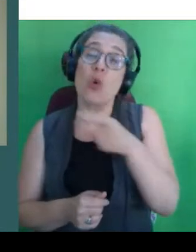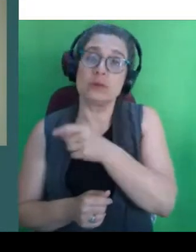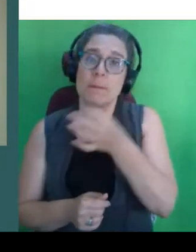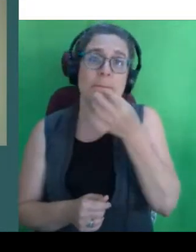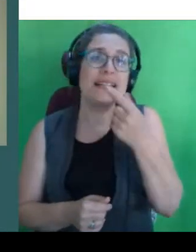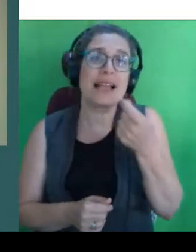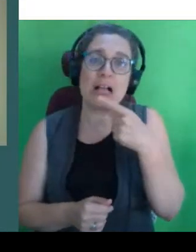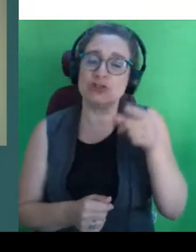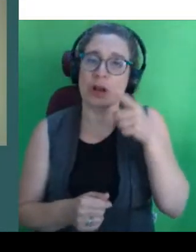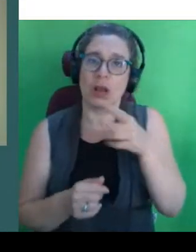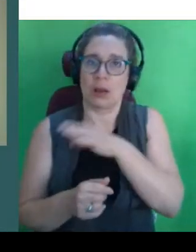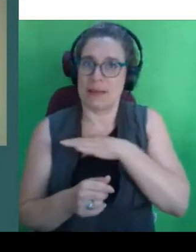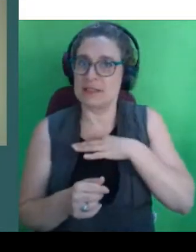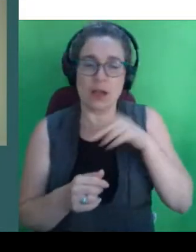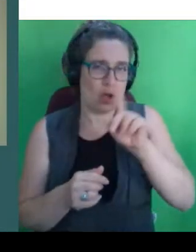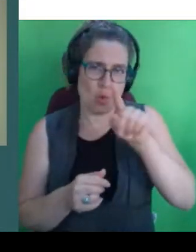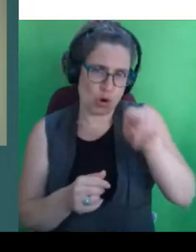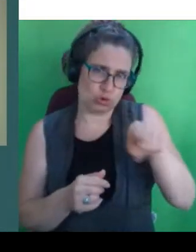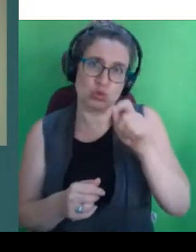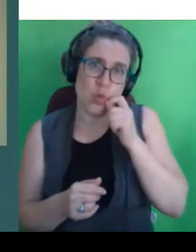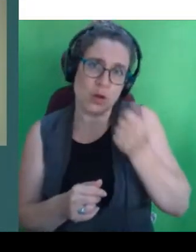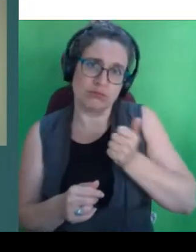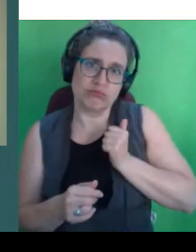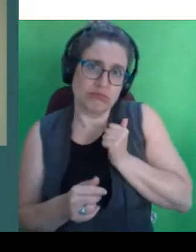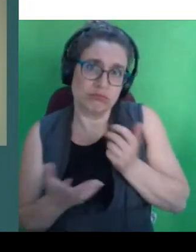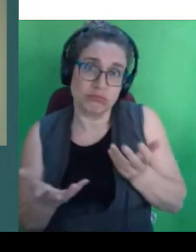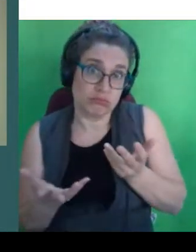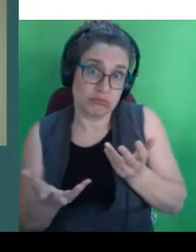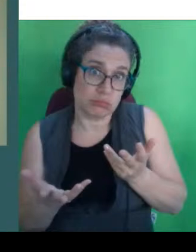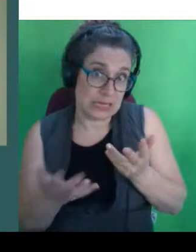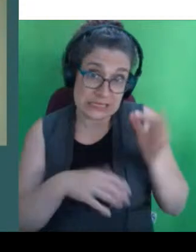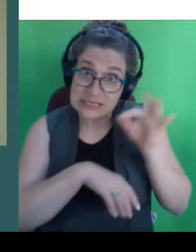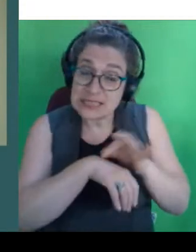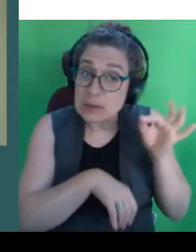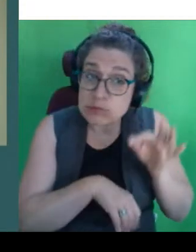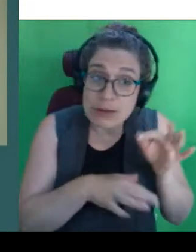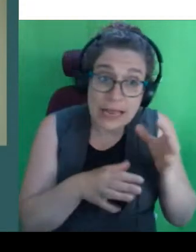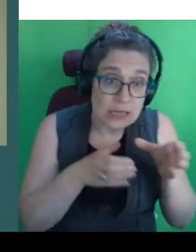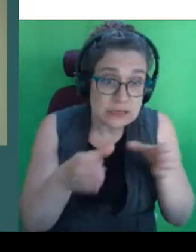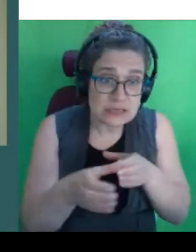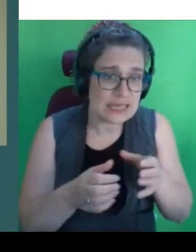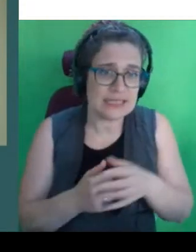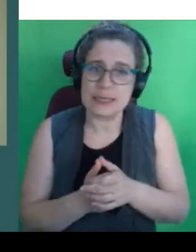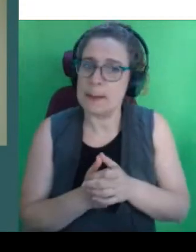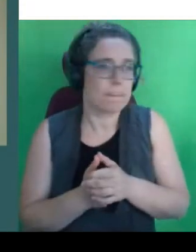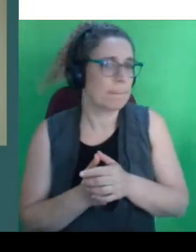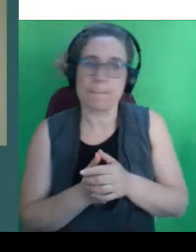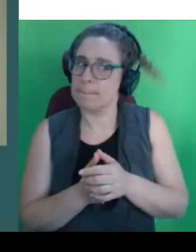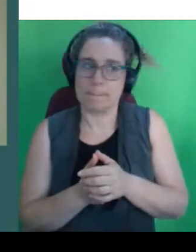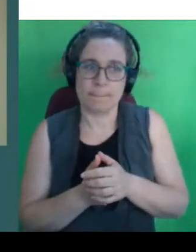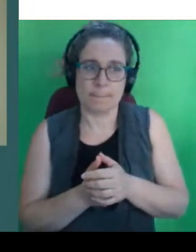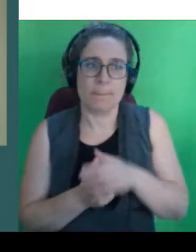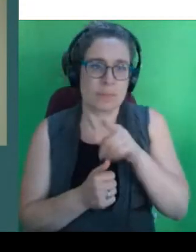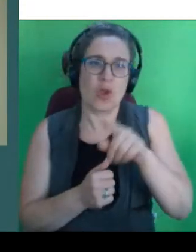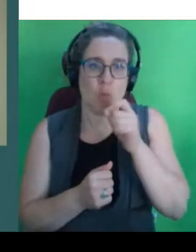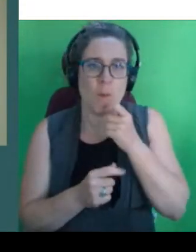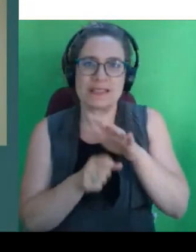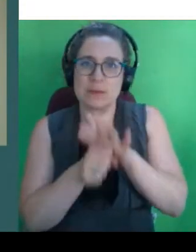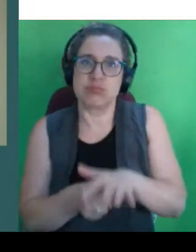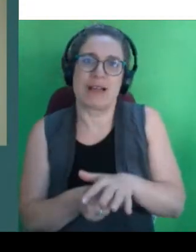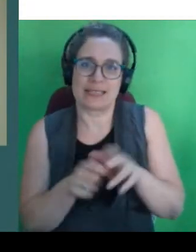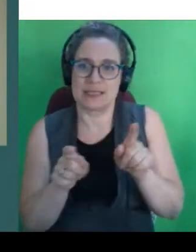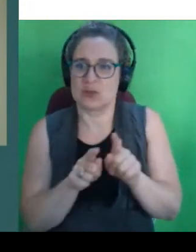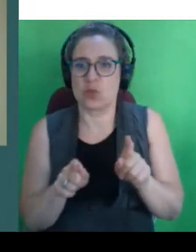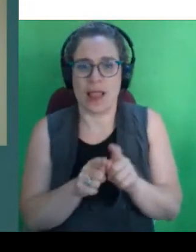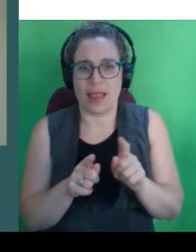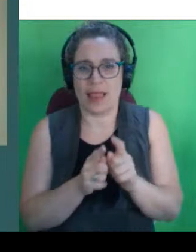recommend rather than the specific IgE? Could you go for skin prick testing in those cases? No, so skin prick testing would be suppressed as well. So, okay. But